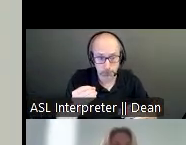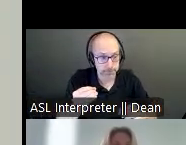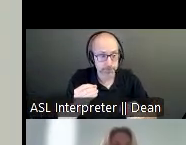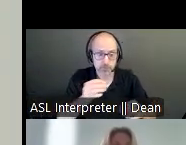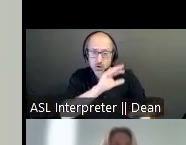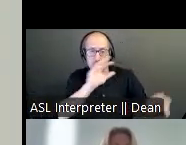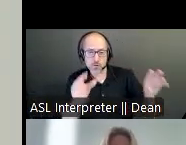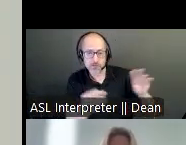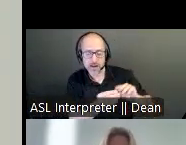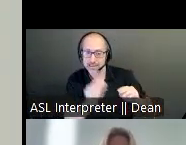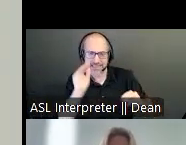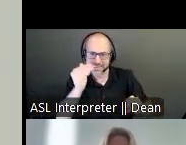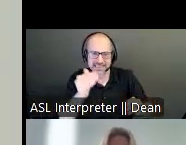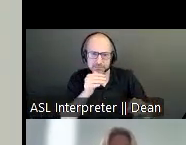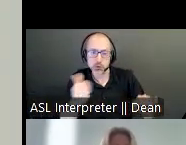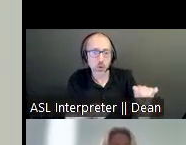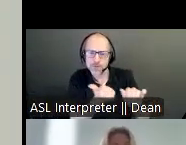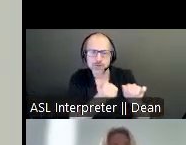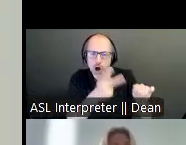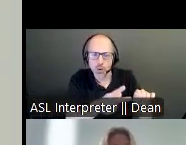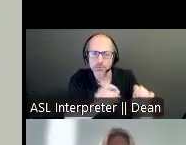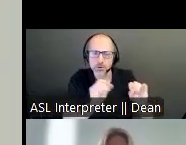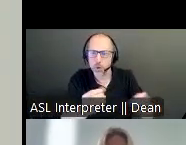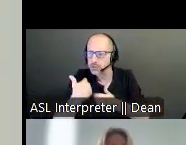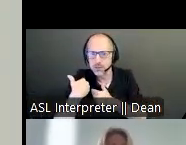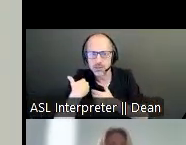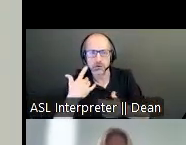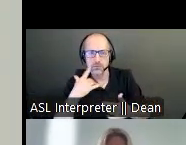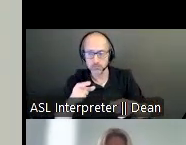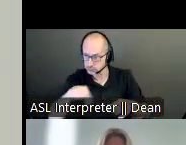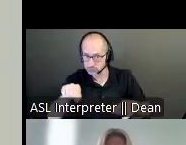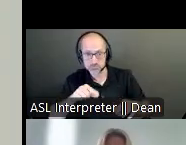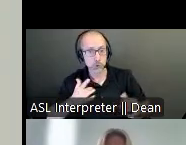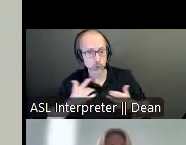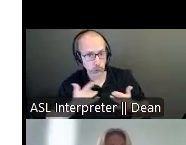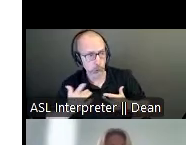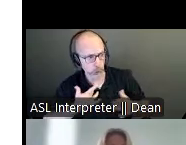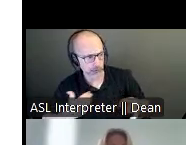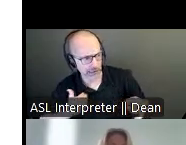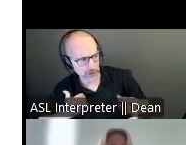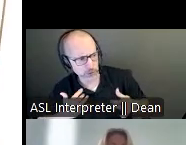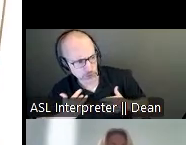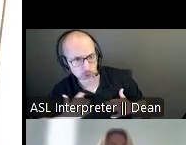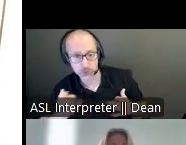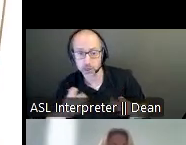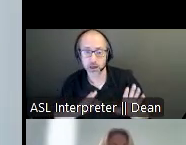absence of follow-up and accountability regarding concerns about firearm ownership and access.